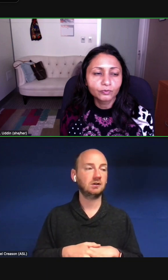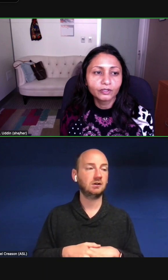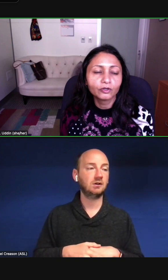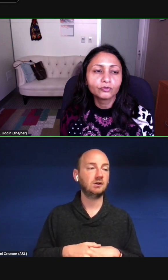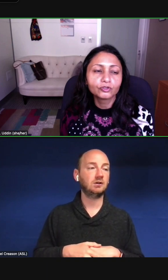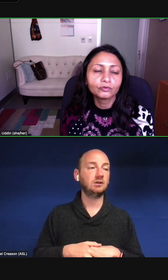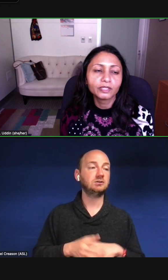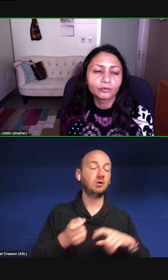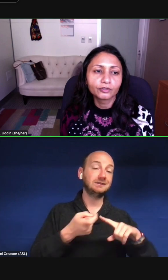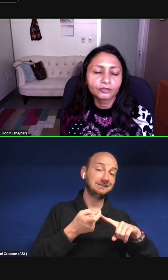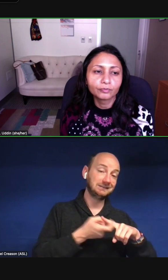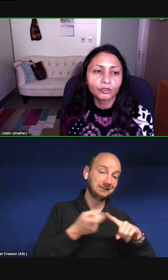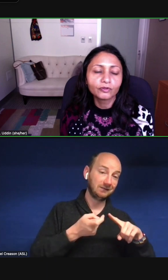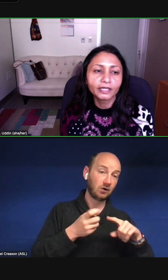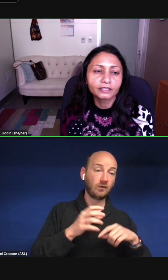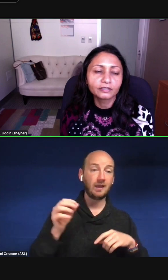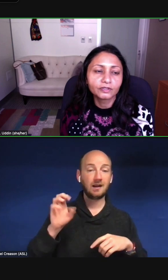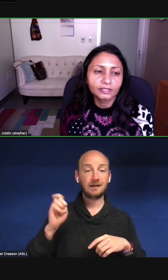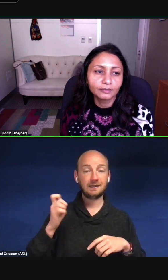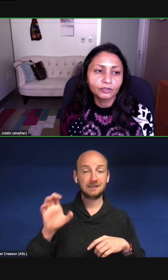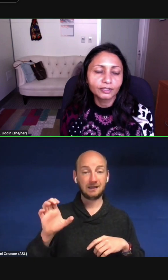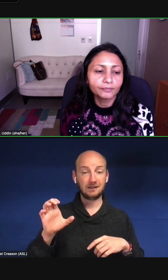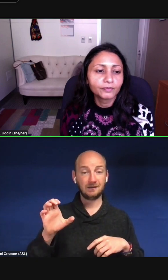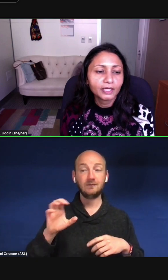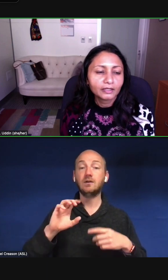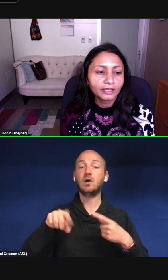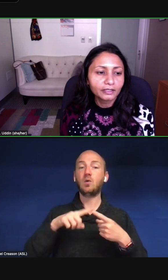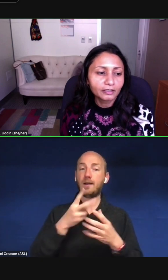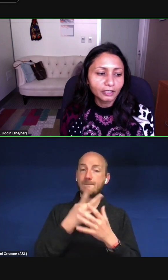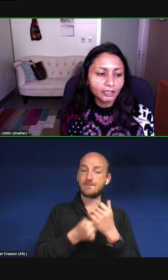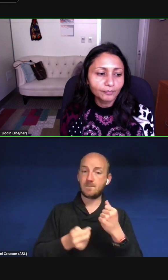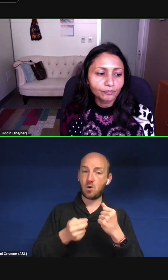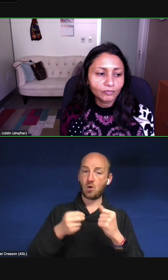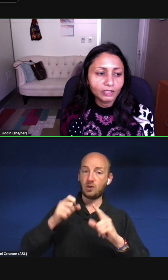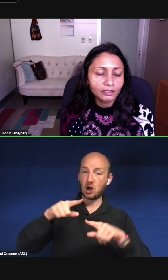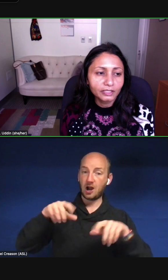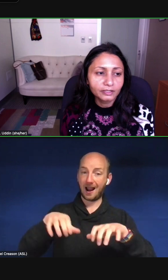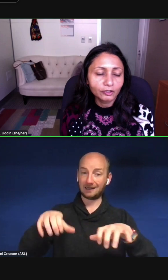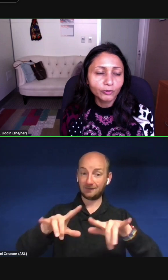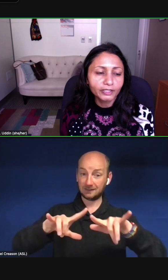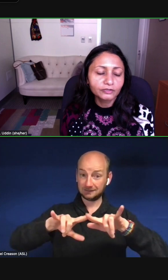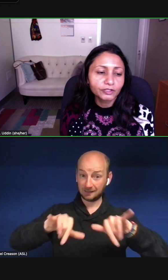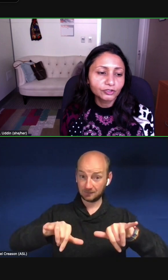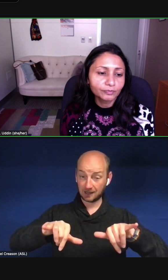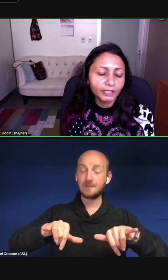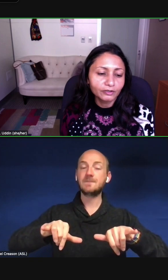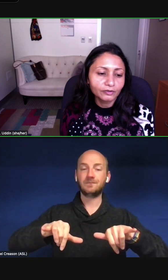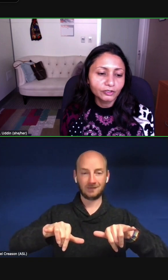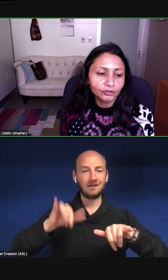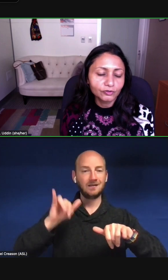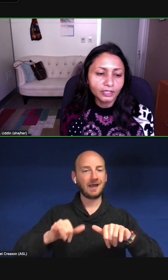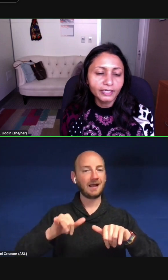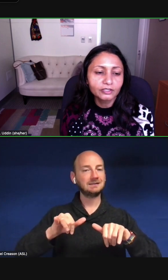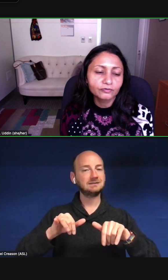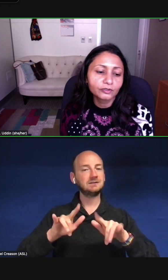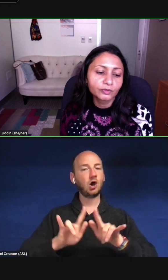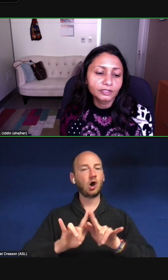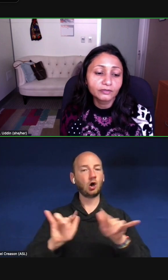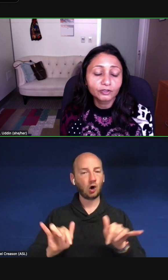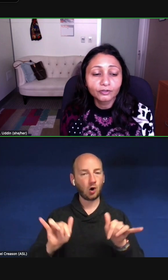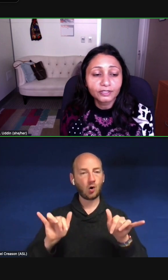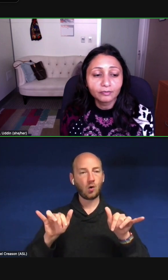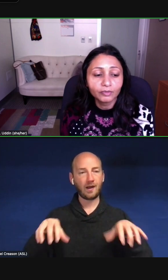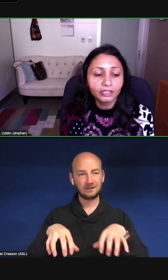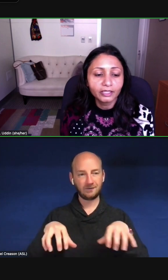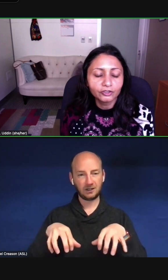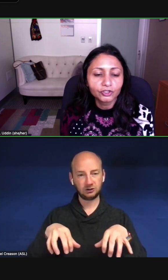so that's when those 2 networks are both active at the same time, that is a coactivation pattern that shows a highest frequency